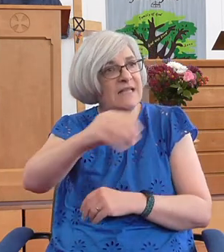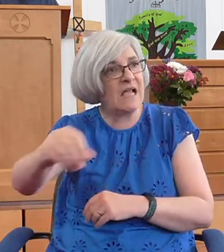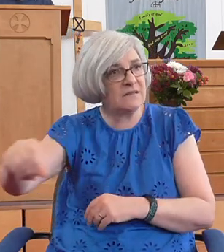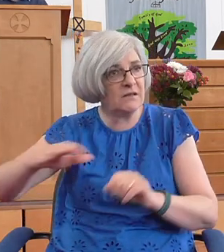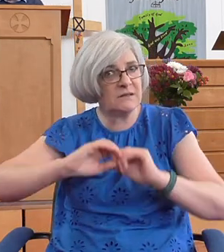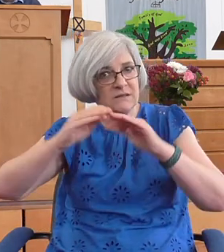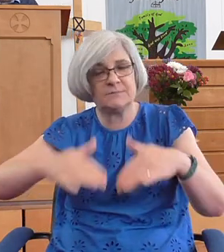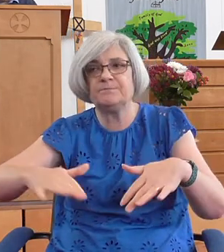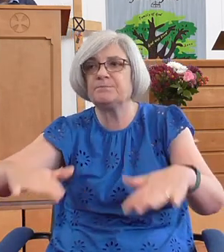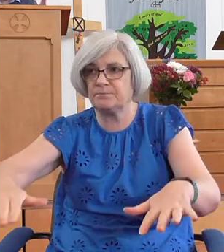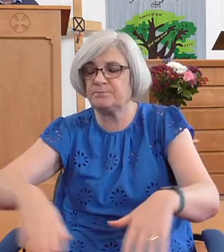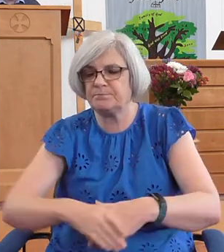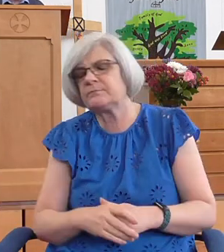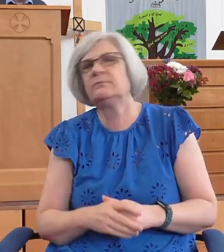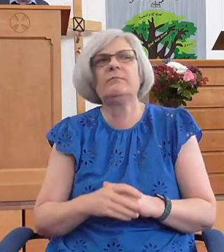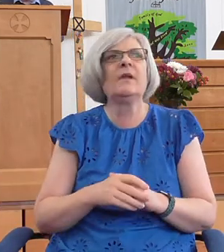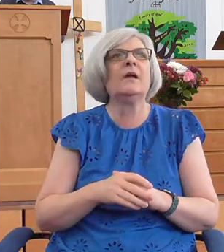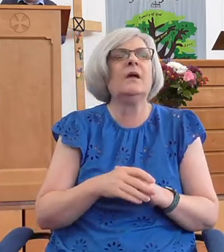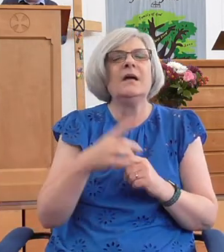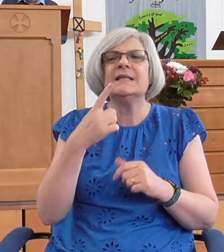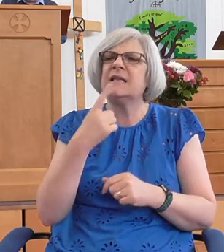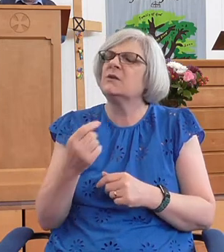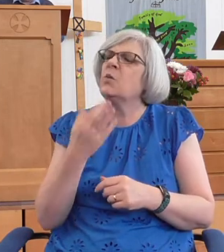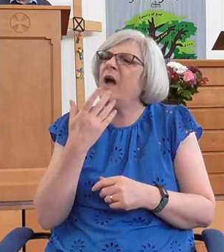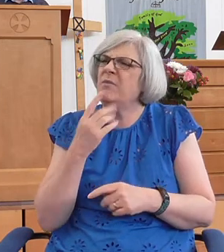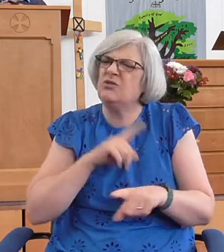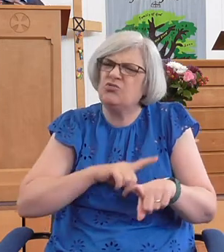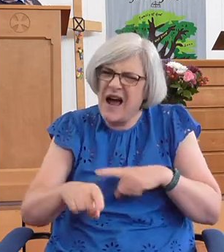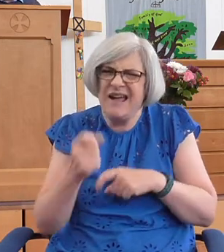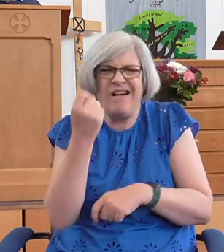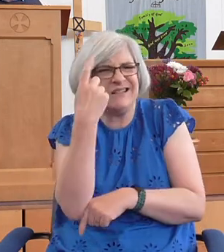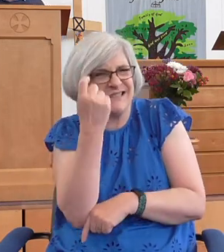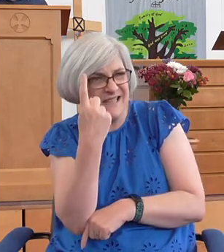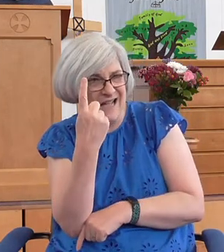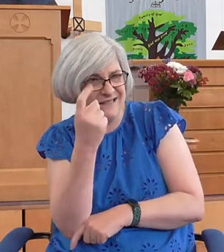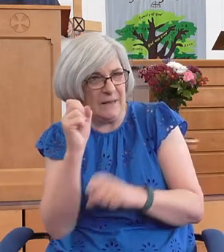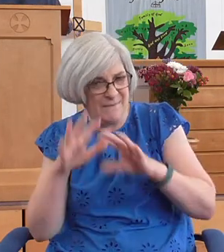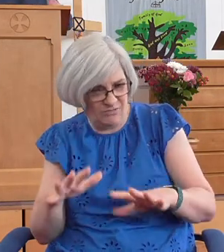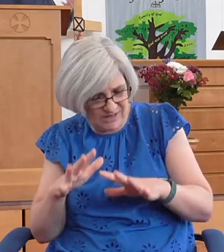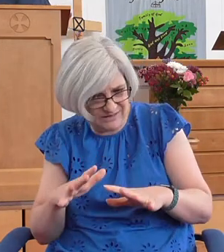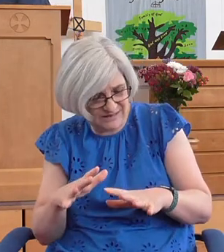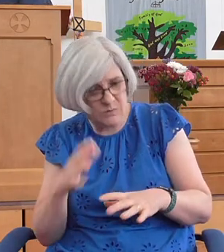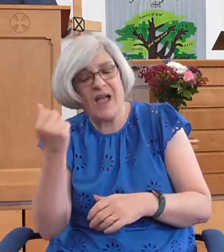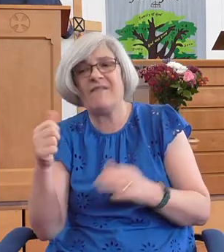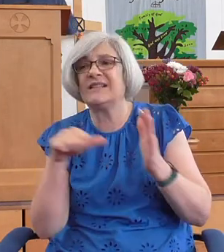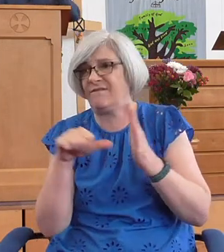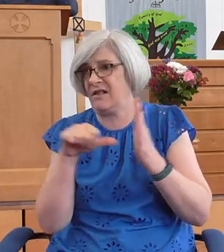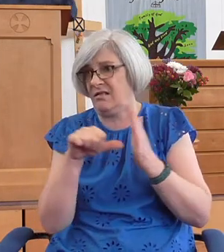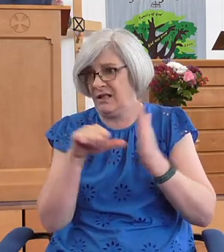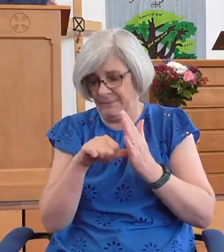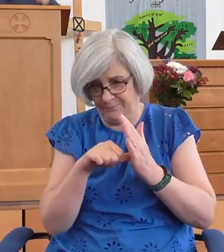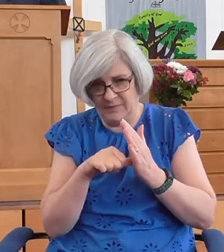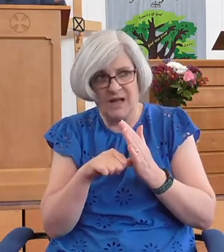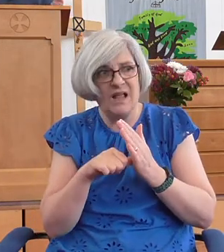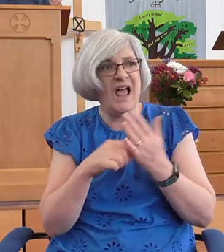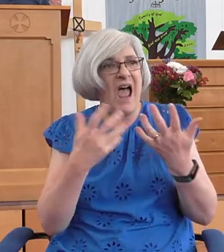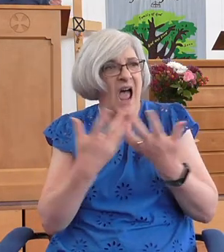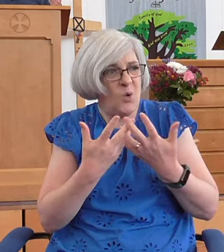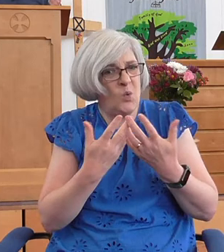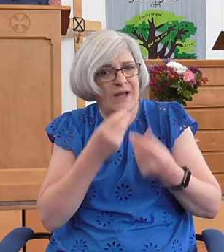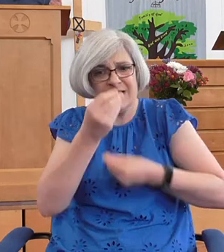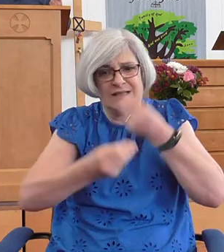Barclay writes, "When we try to understand the miracles, we are met with an initial difficulty, the difficulty of defining a